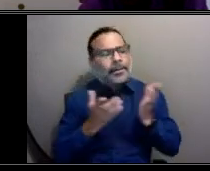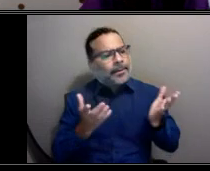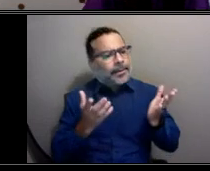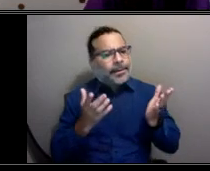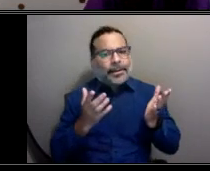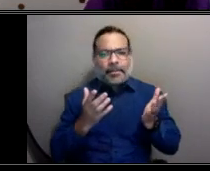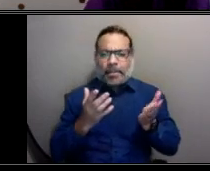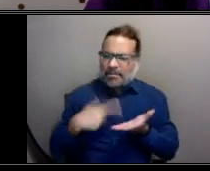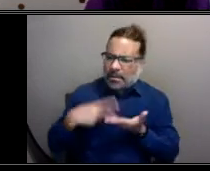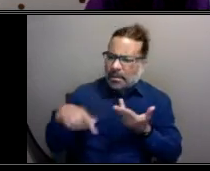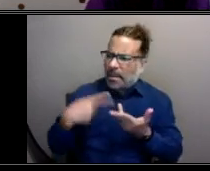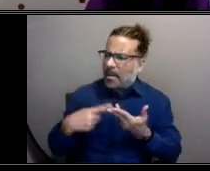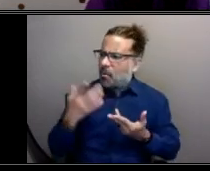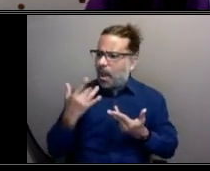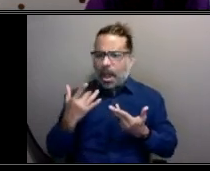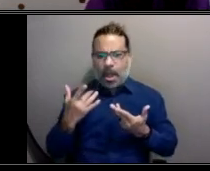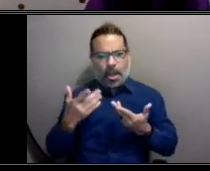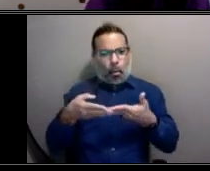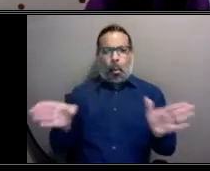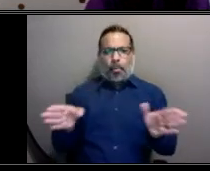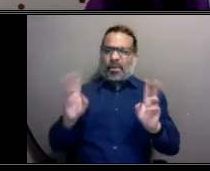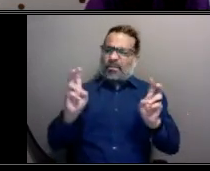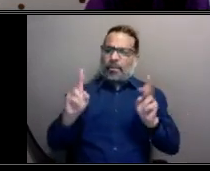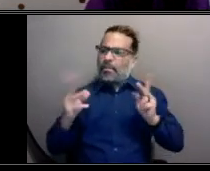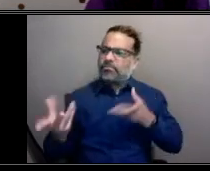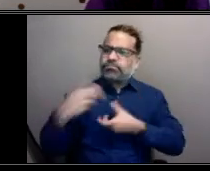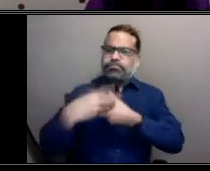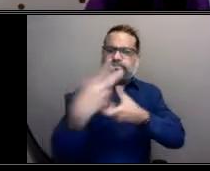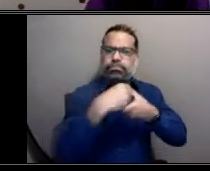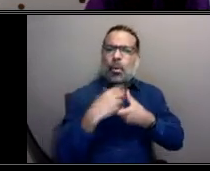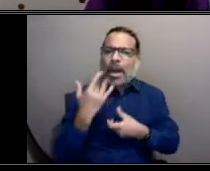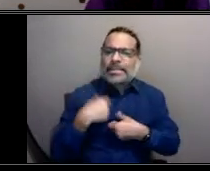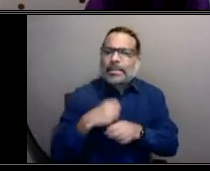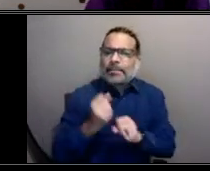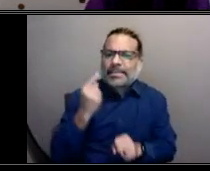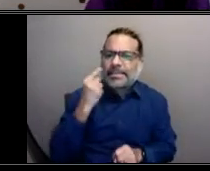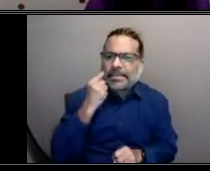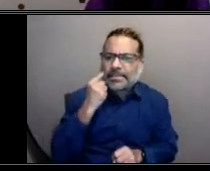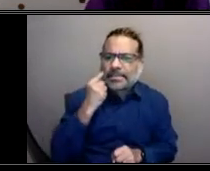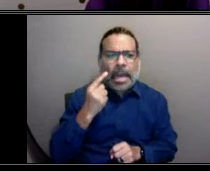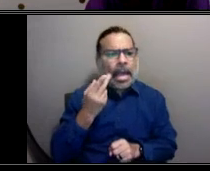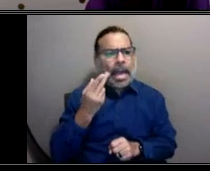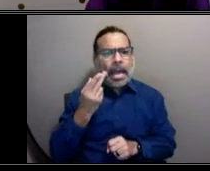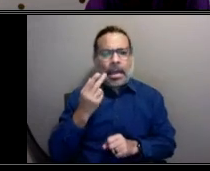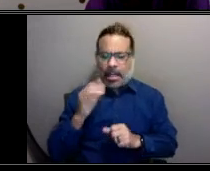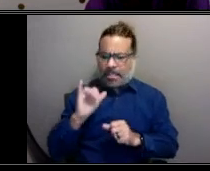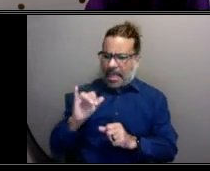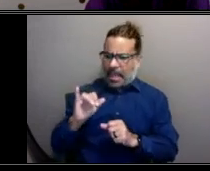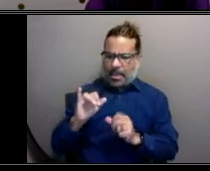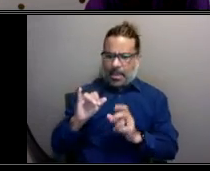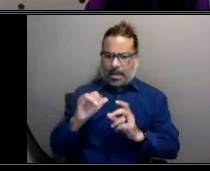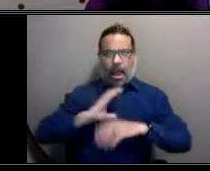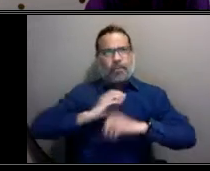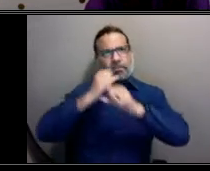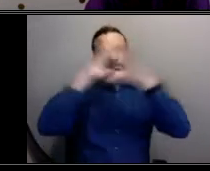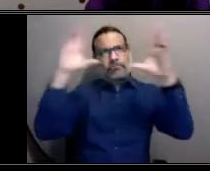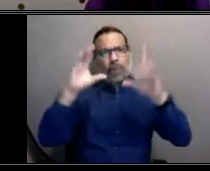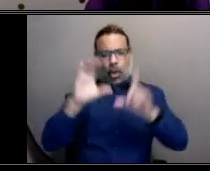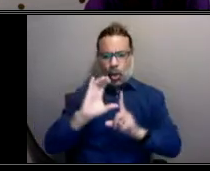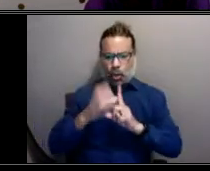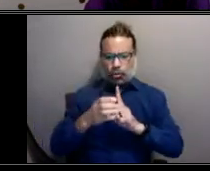why the room for all makes sense. Why does it make sense? How does it fit our culture of inclusion,